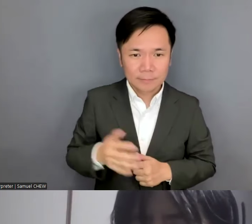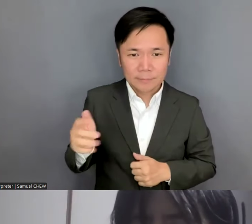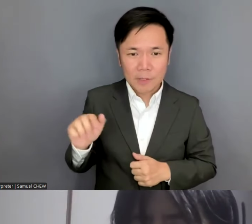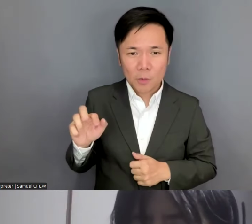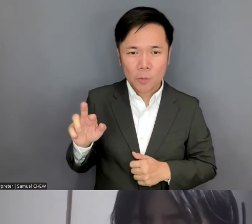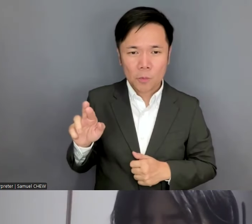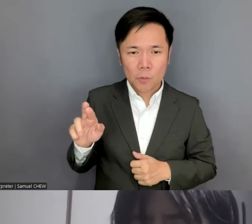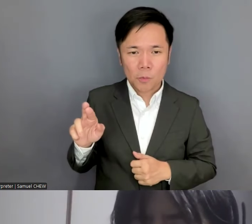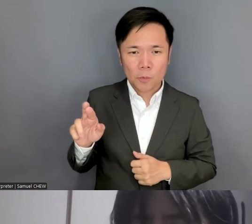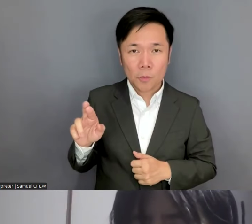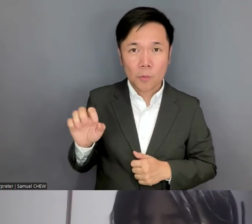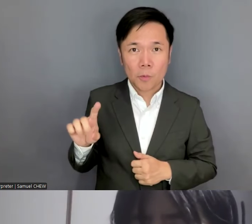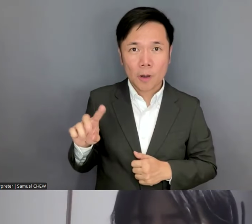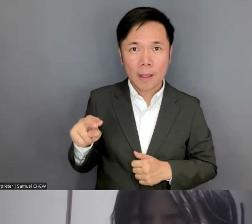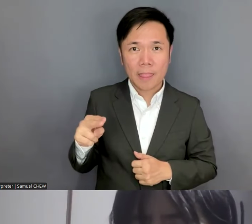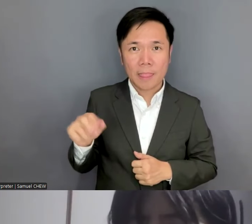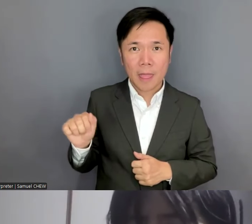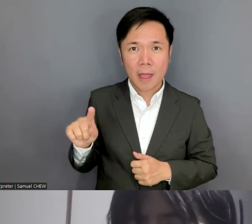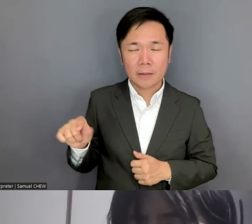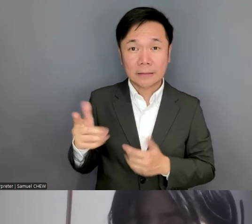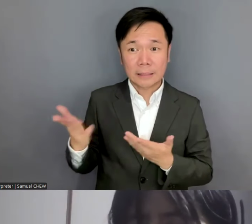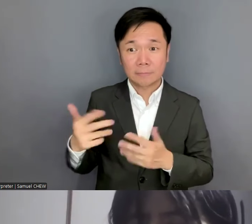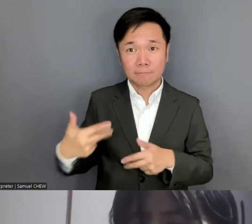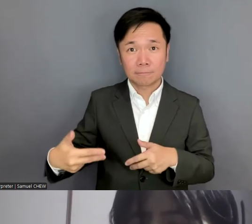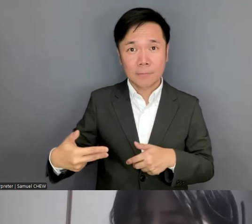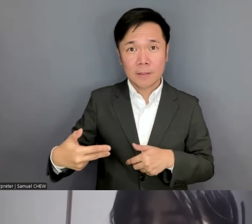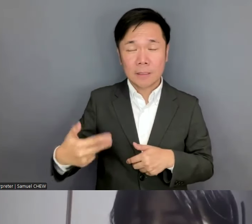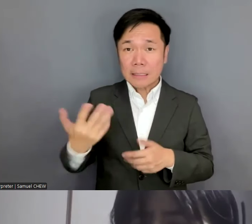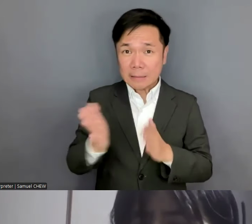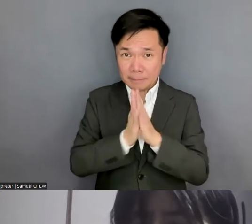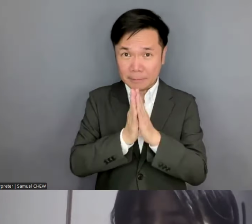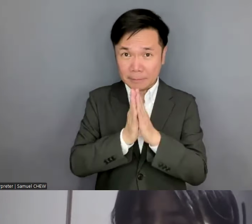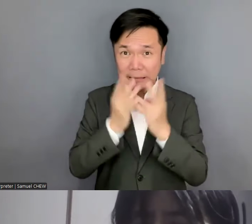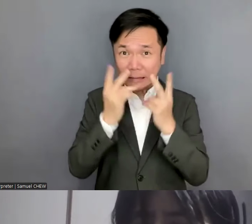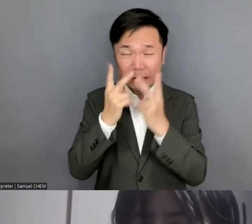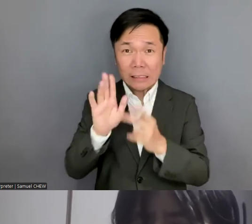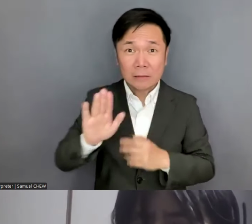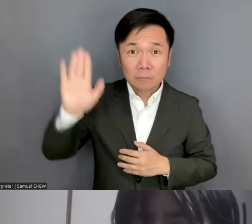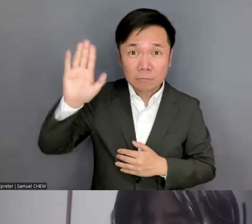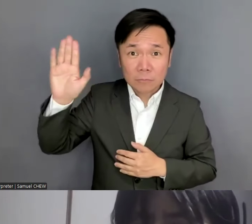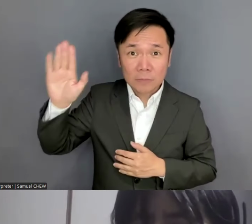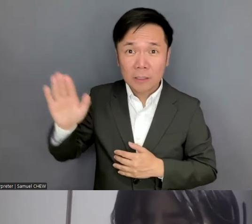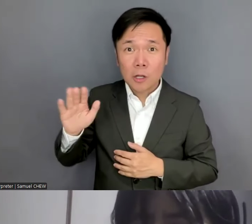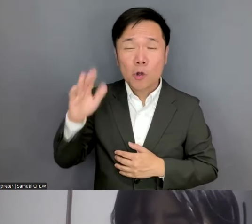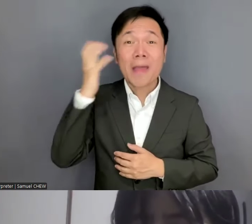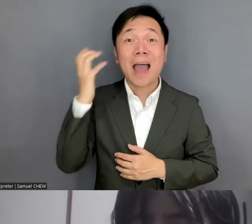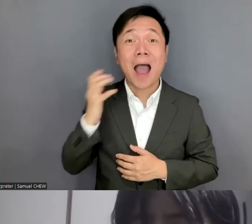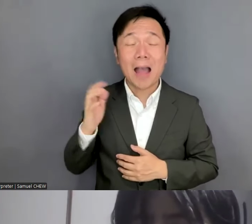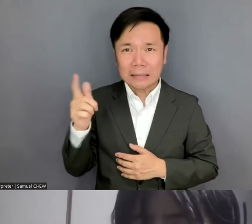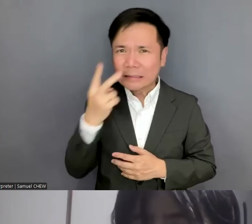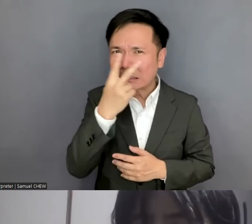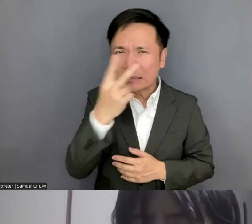I'll ask you for visual support to see what that might be, if you're still with us, Greta. I